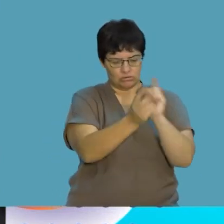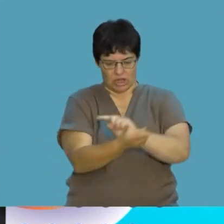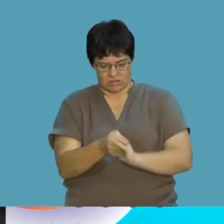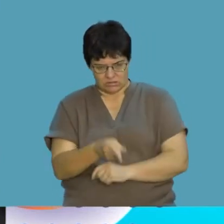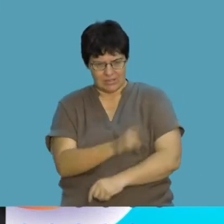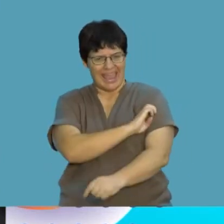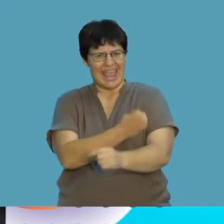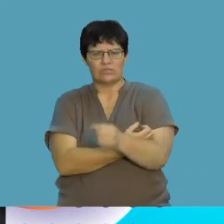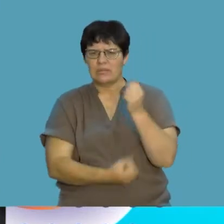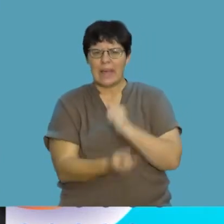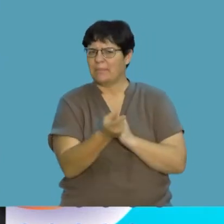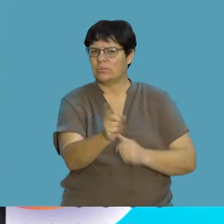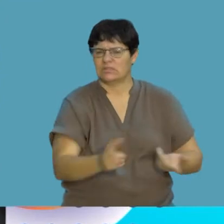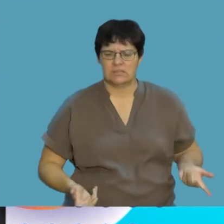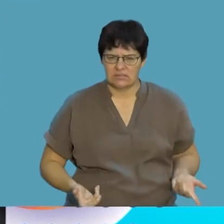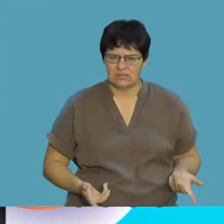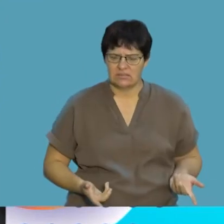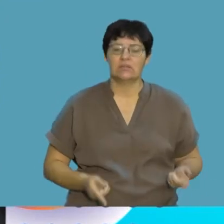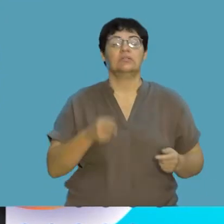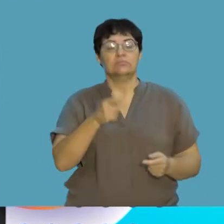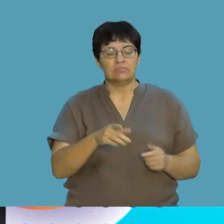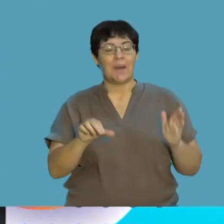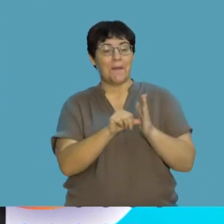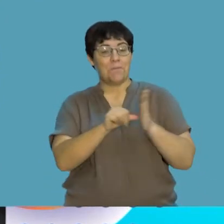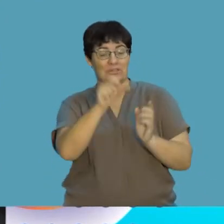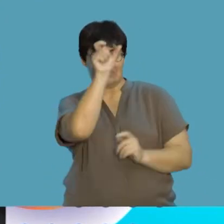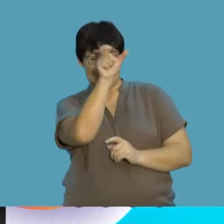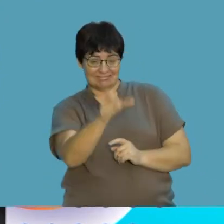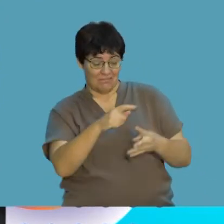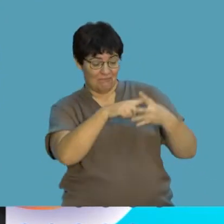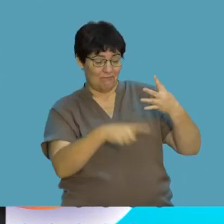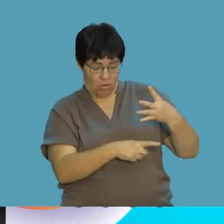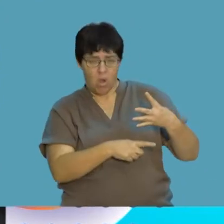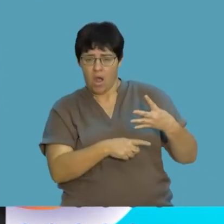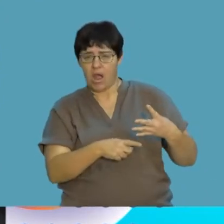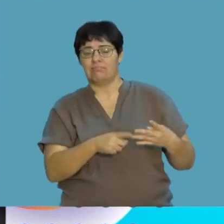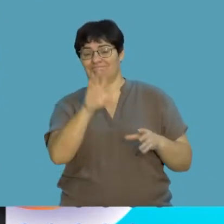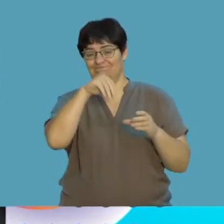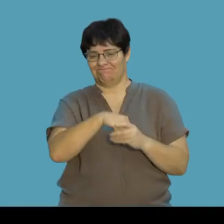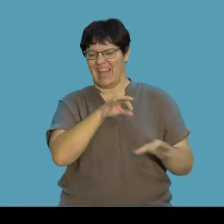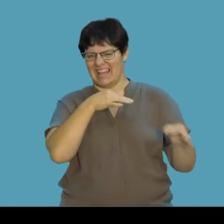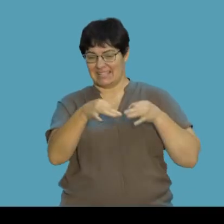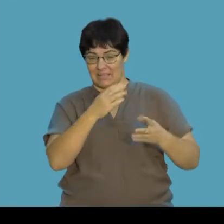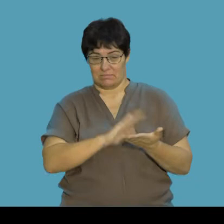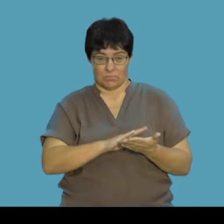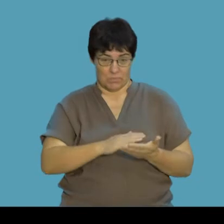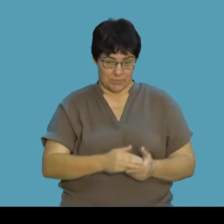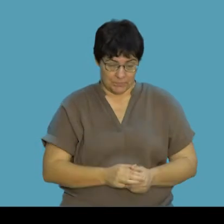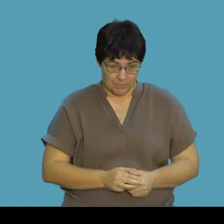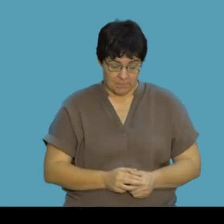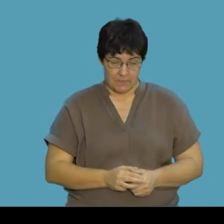also try and incorporate some of the key terms that we discussed in the first segment. Now, without any waste of time, let's look